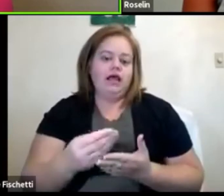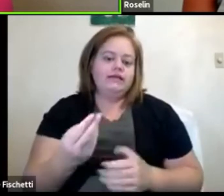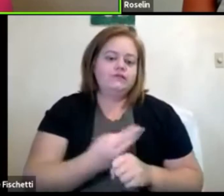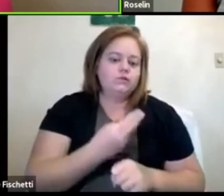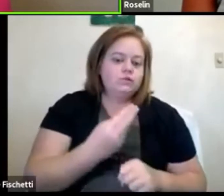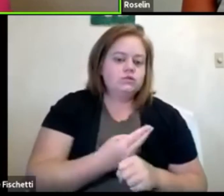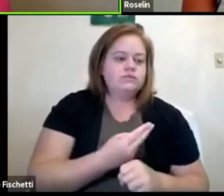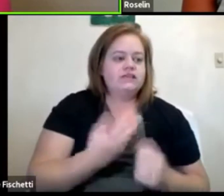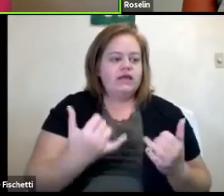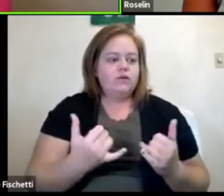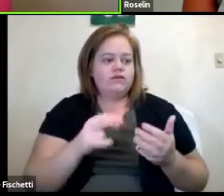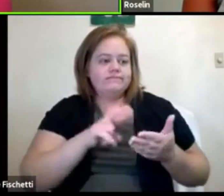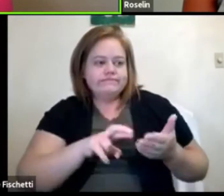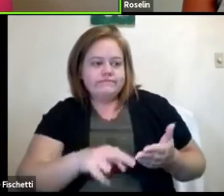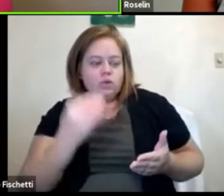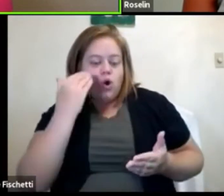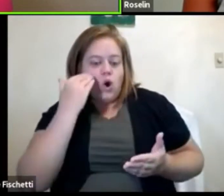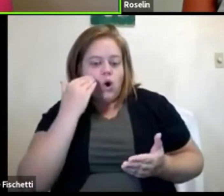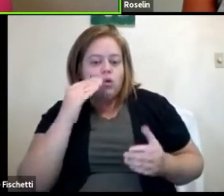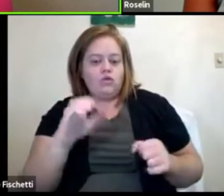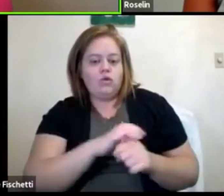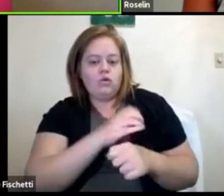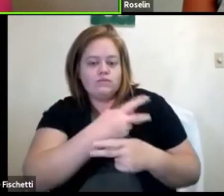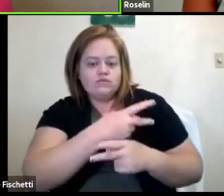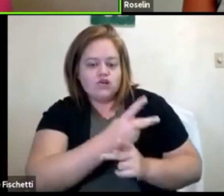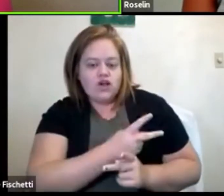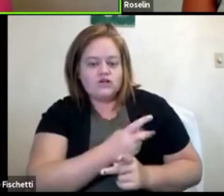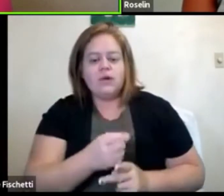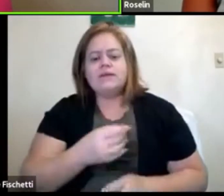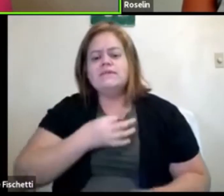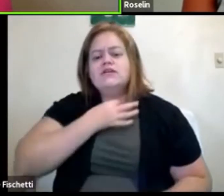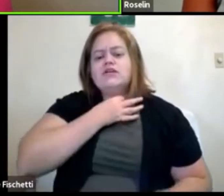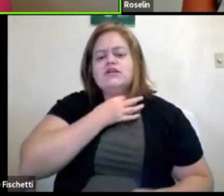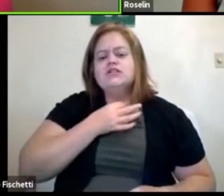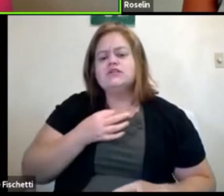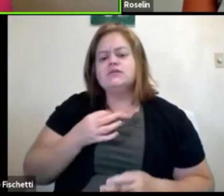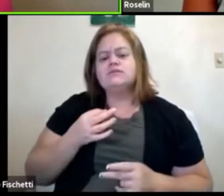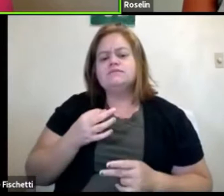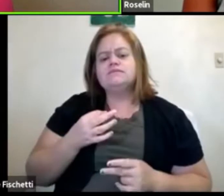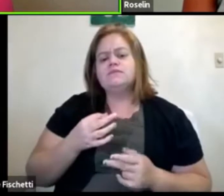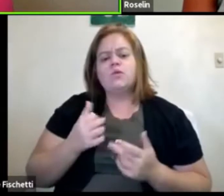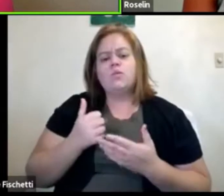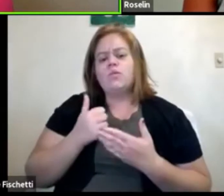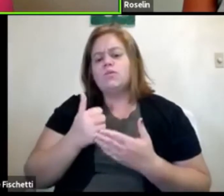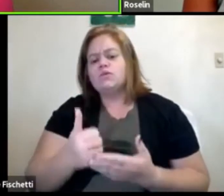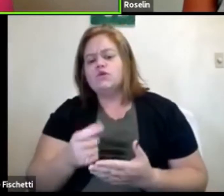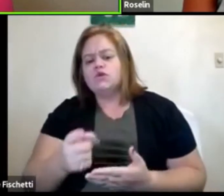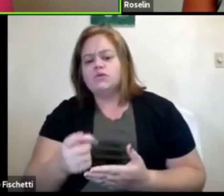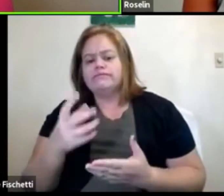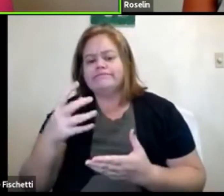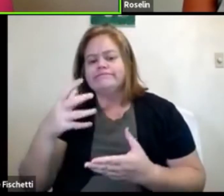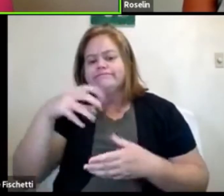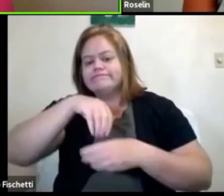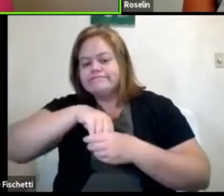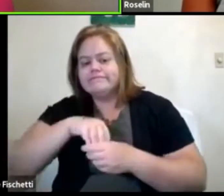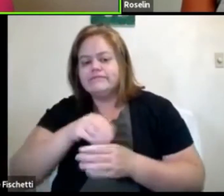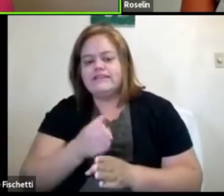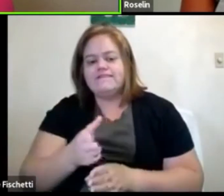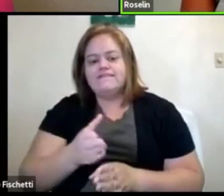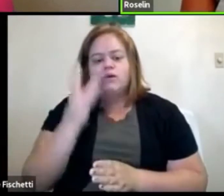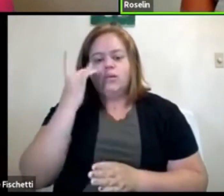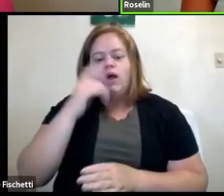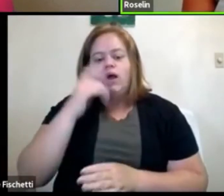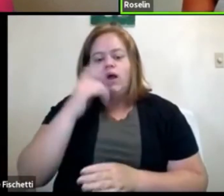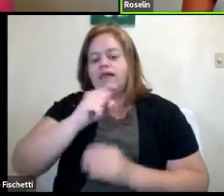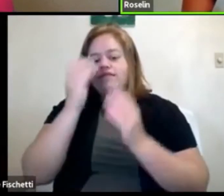knowing more about the products themselves. And I'm just curious, what keeps you engaged in this field? What do you love about it? So